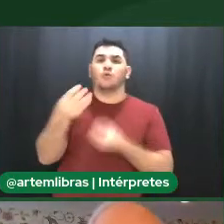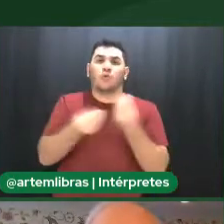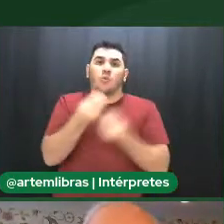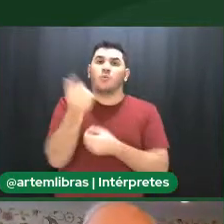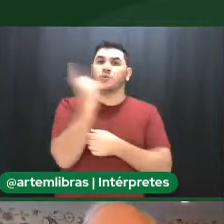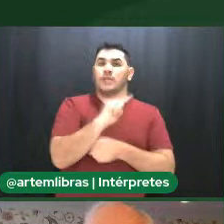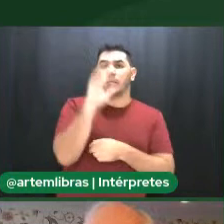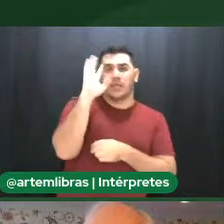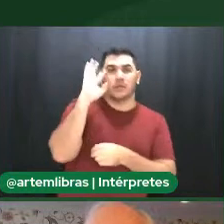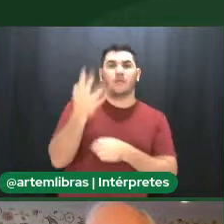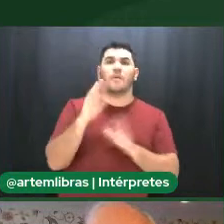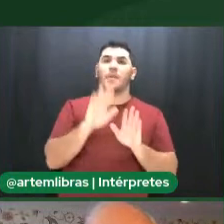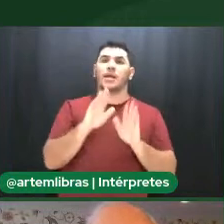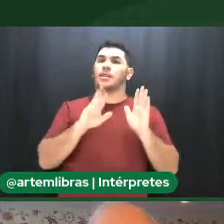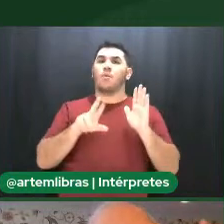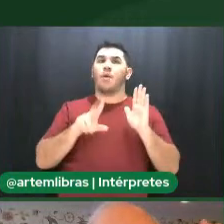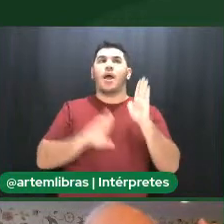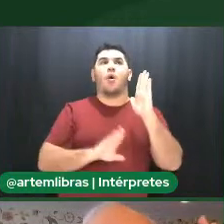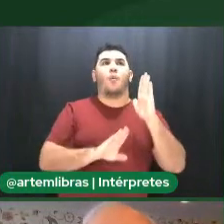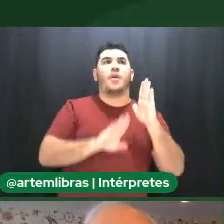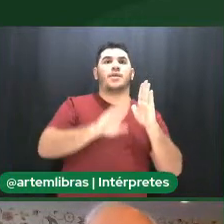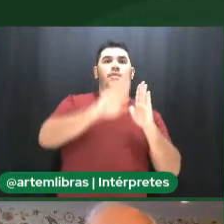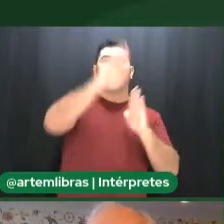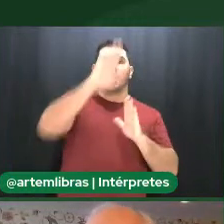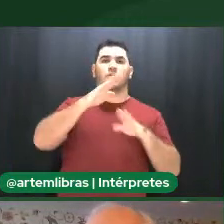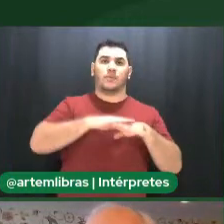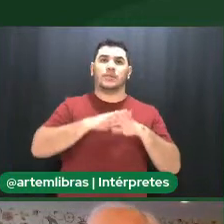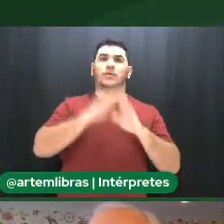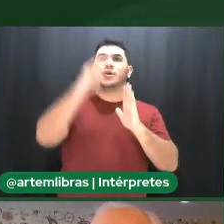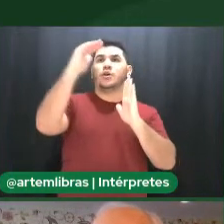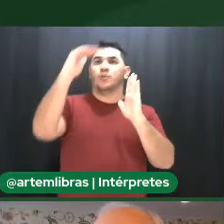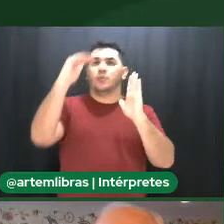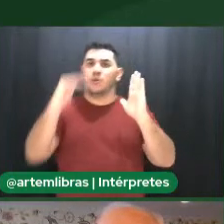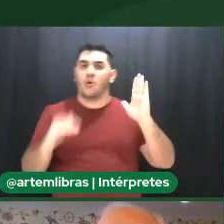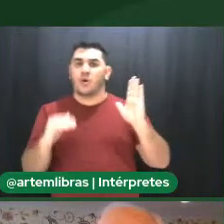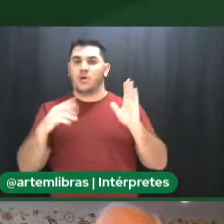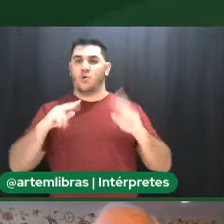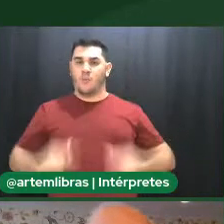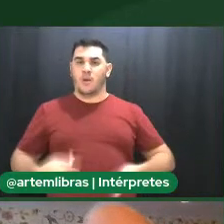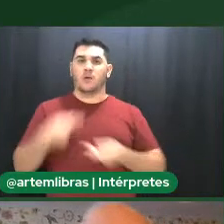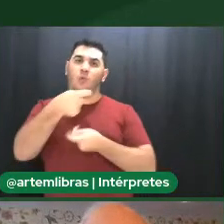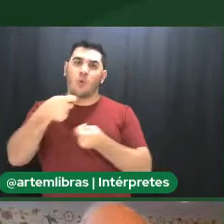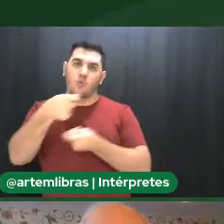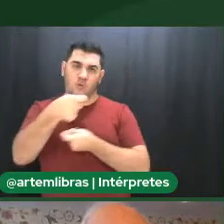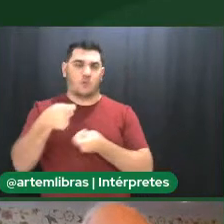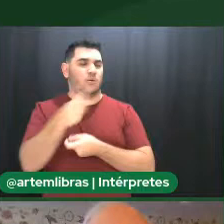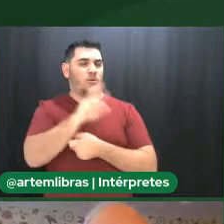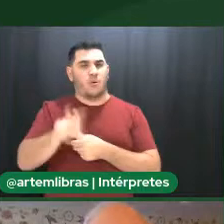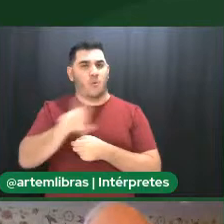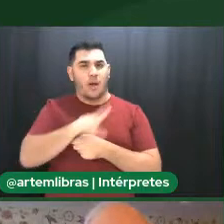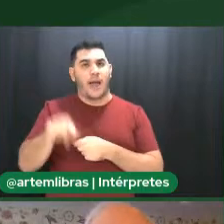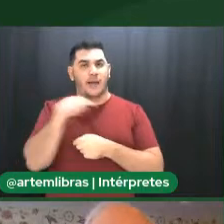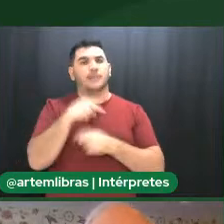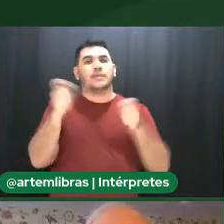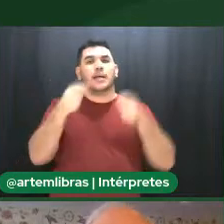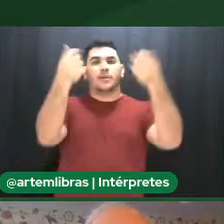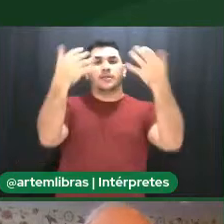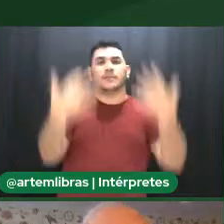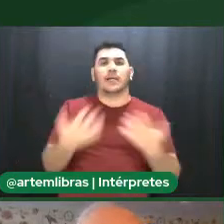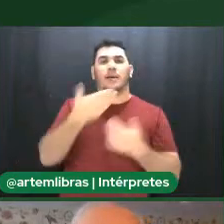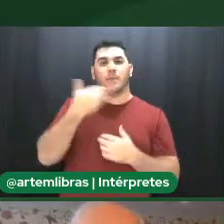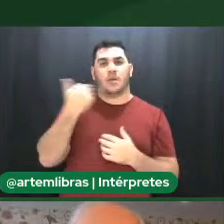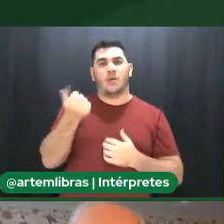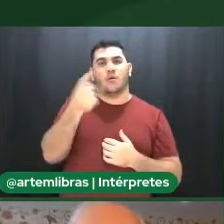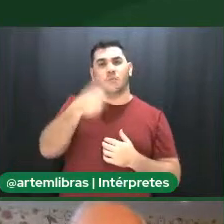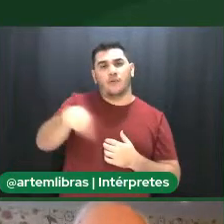reduce human control. And I came to see it this way, that there were 2 separate dimensions. There